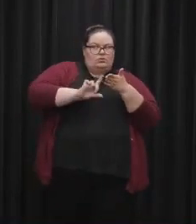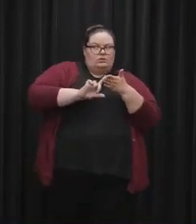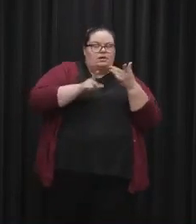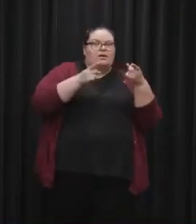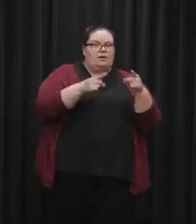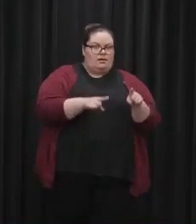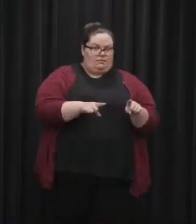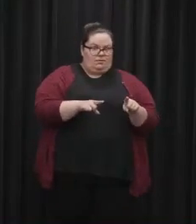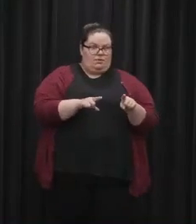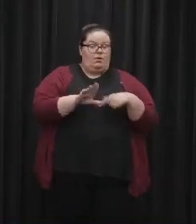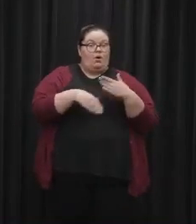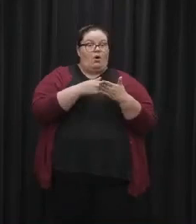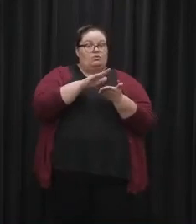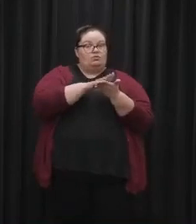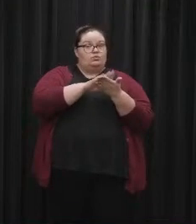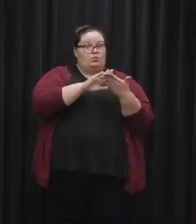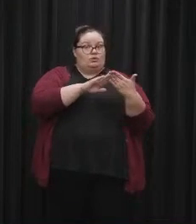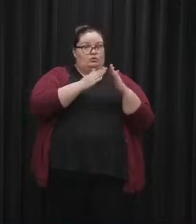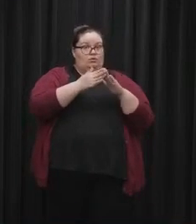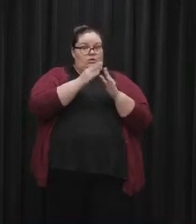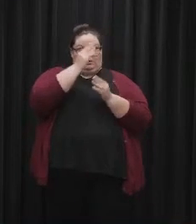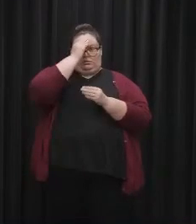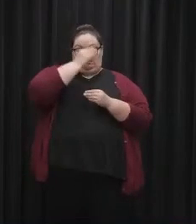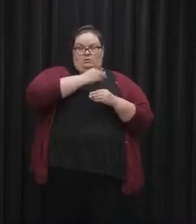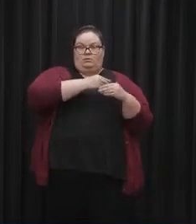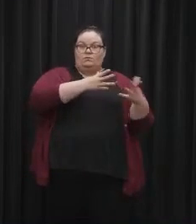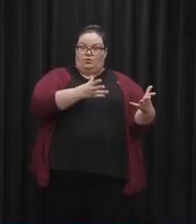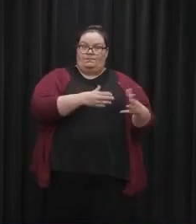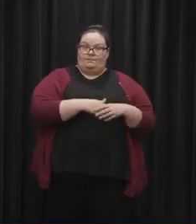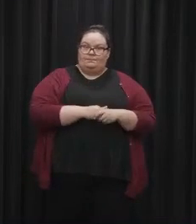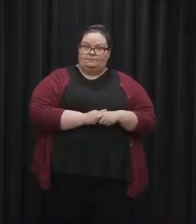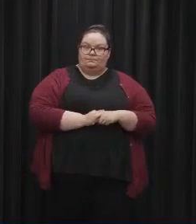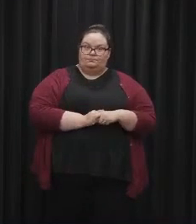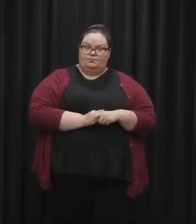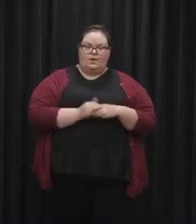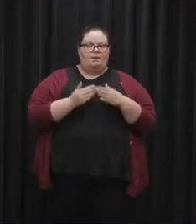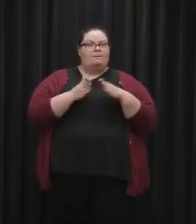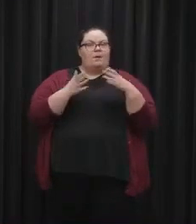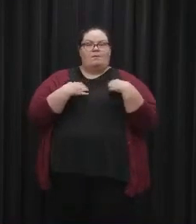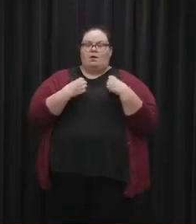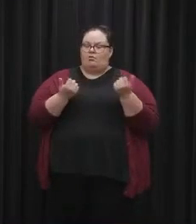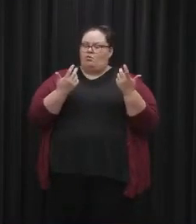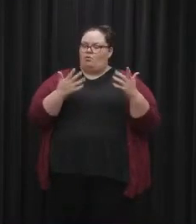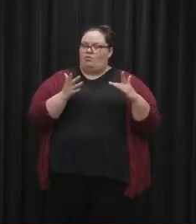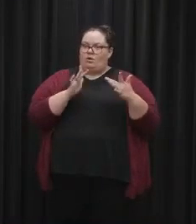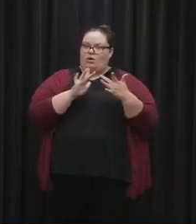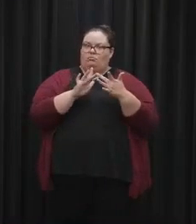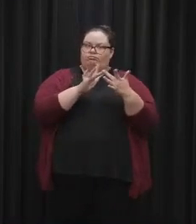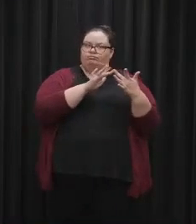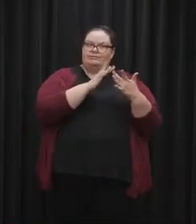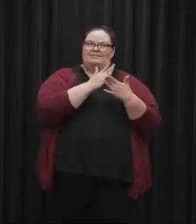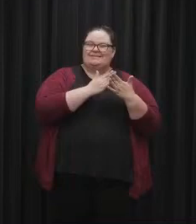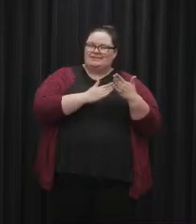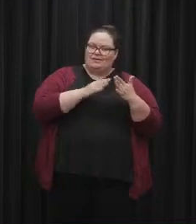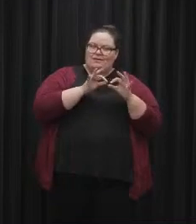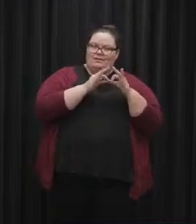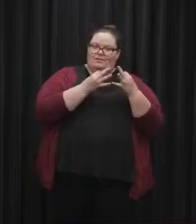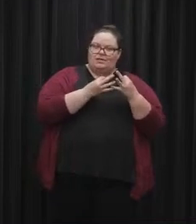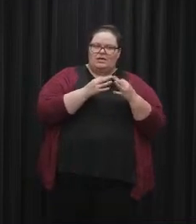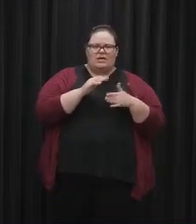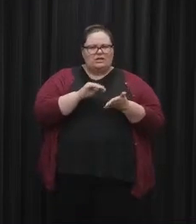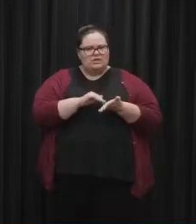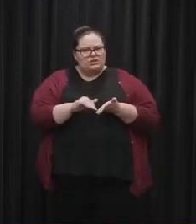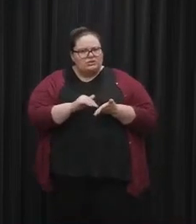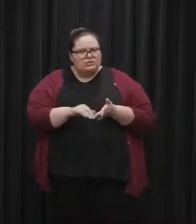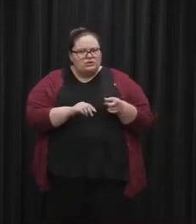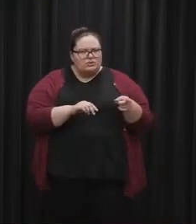being undertaken, and everyone in the school community will be notified about that. As I mentioned earlier, public health has already notified some families. Excuse